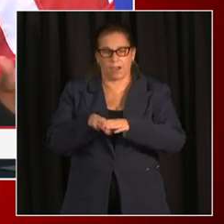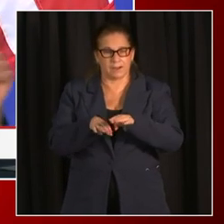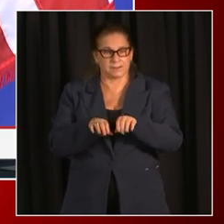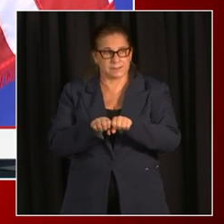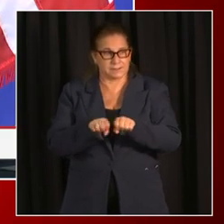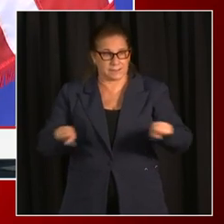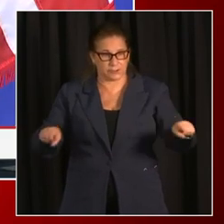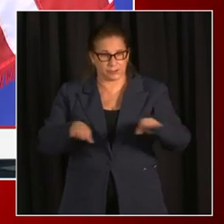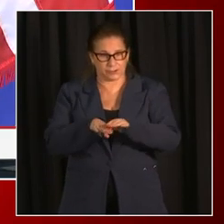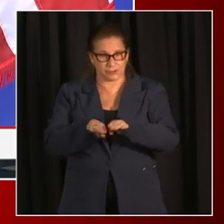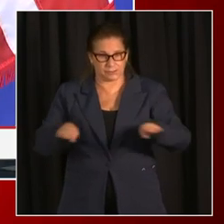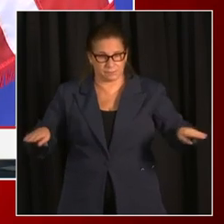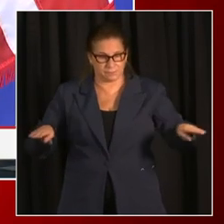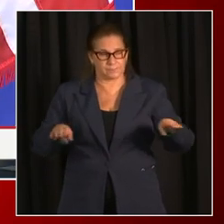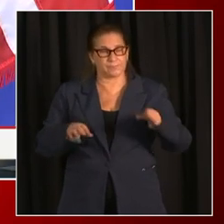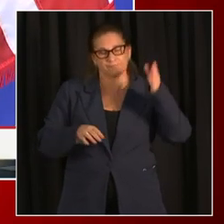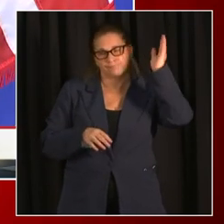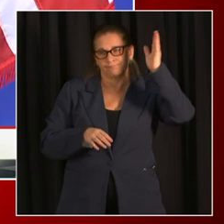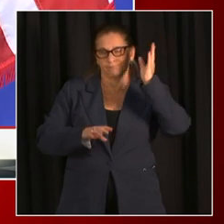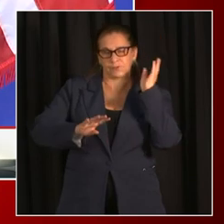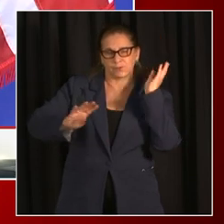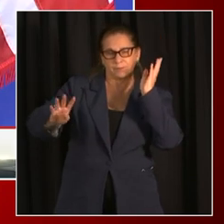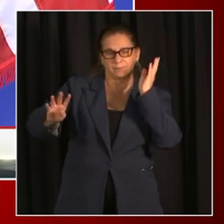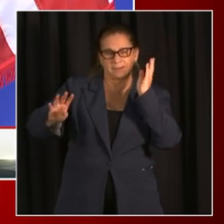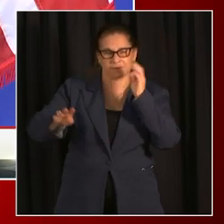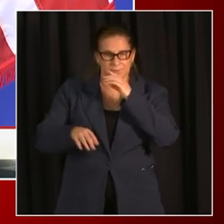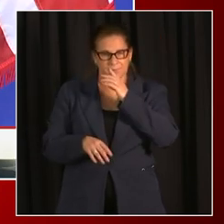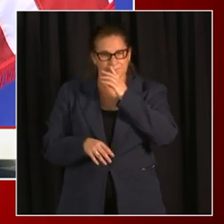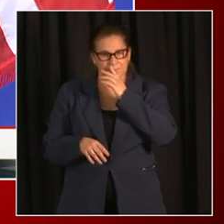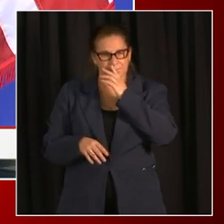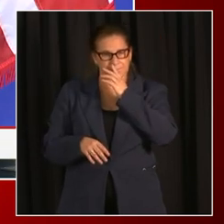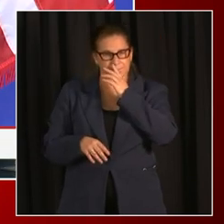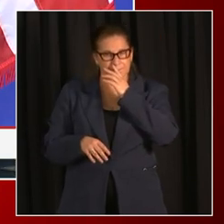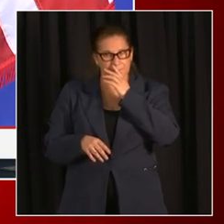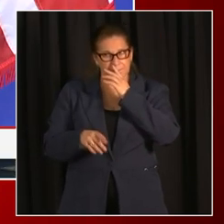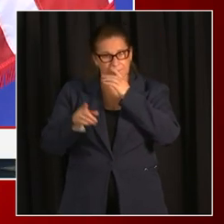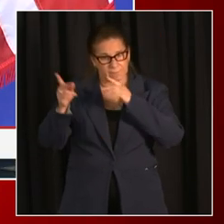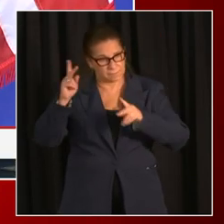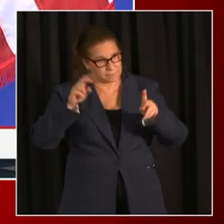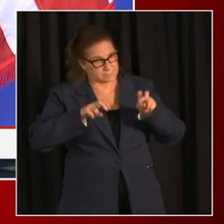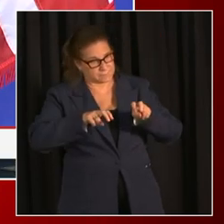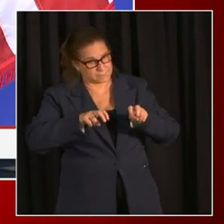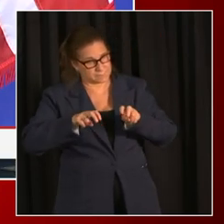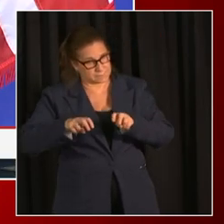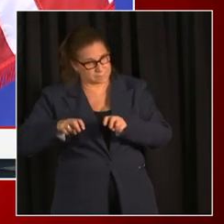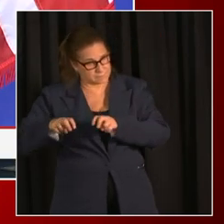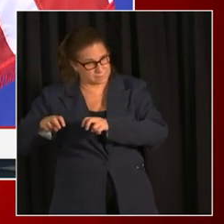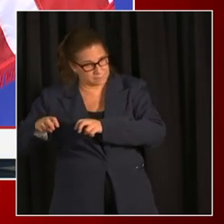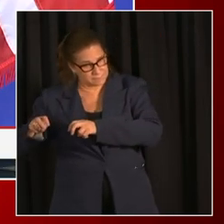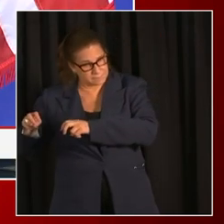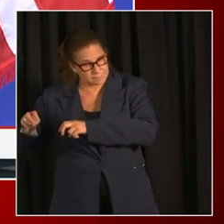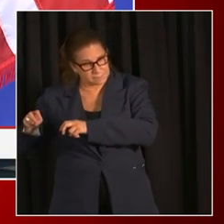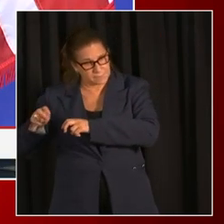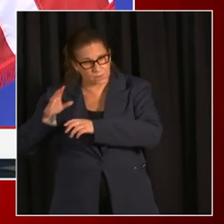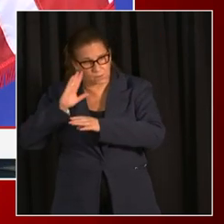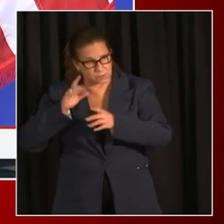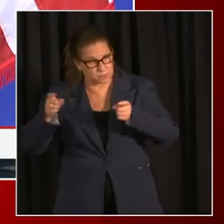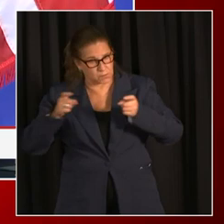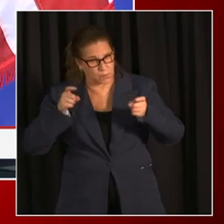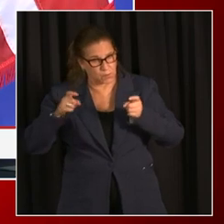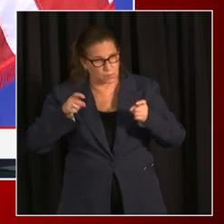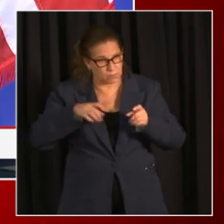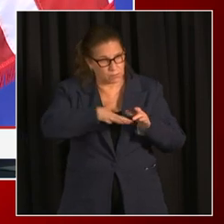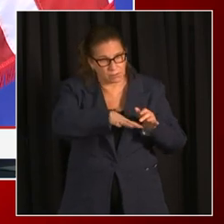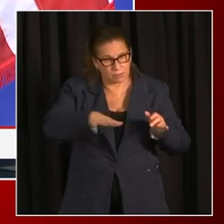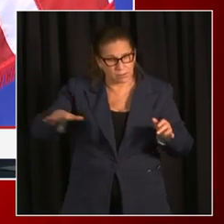and shared across America. So when you say seated, can anyone still come and attend if they want to, or is there going to be a select list? Do you need to